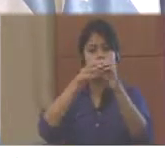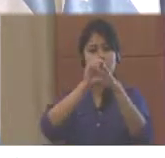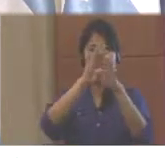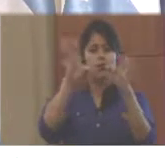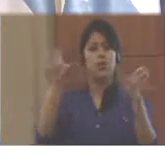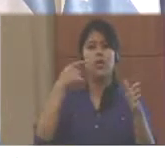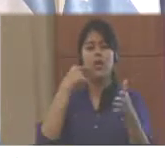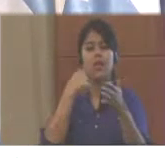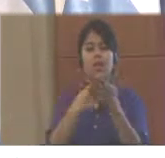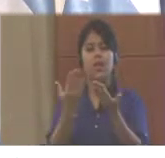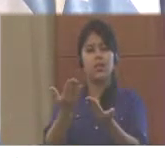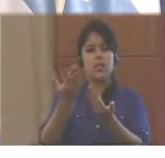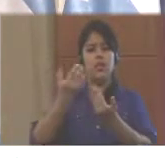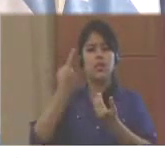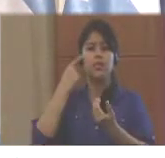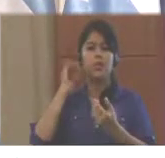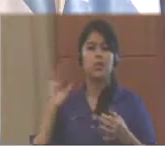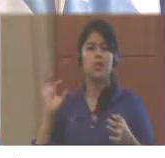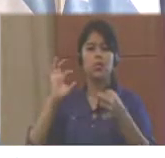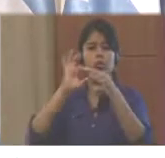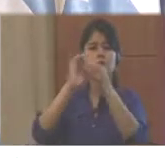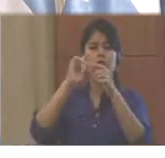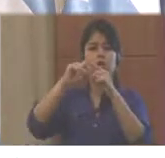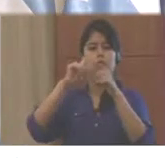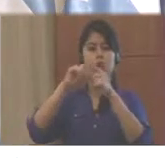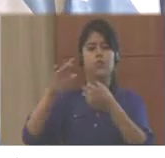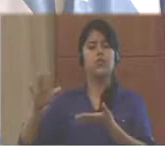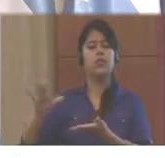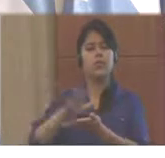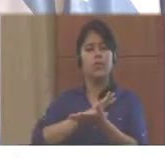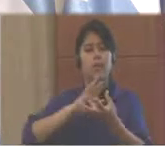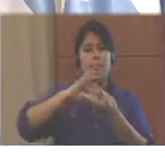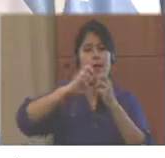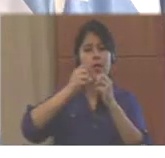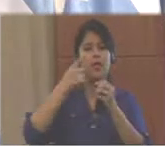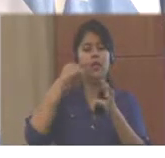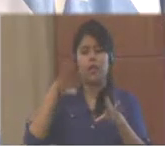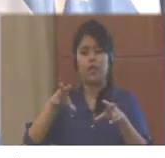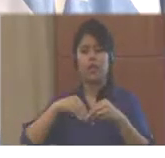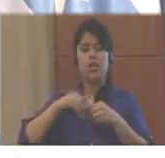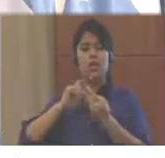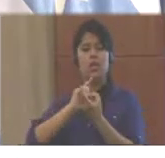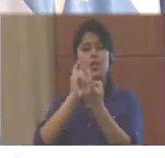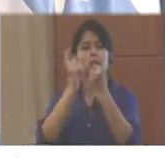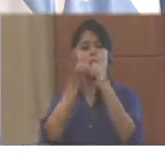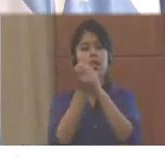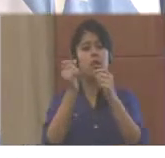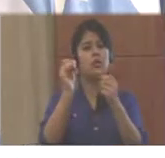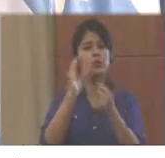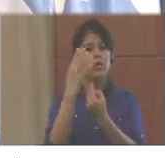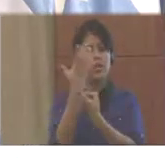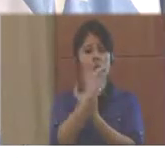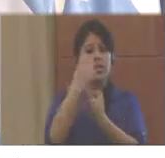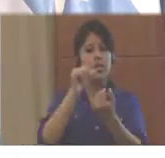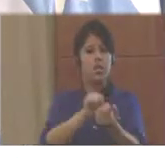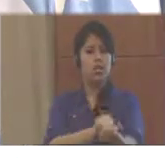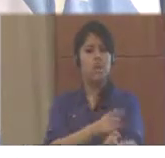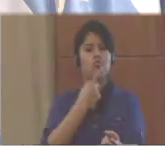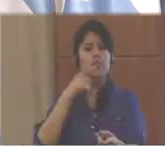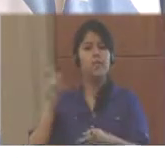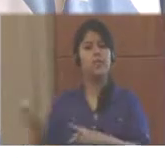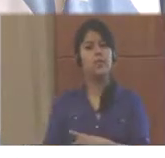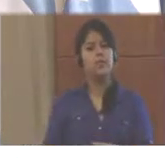reduction, adaptation to climate change, disaster risk financing, and development planning within the overarching context of